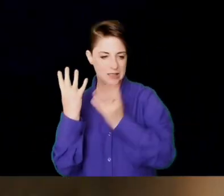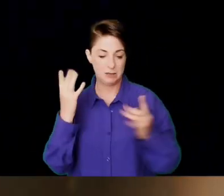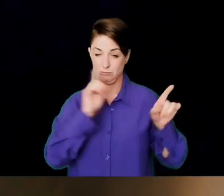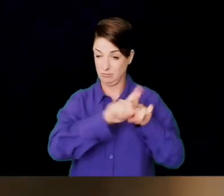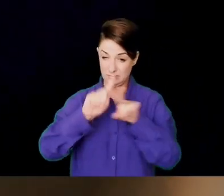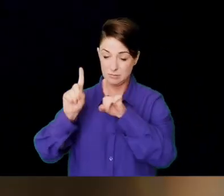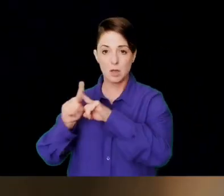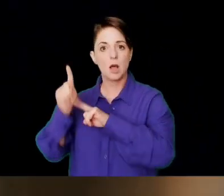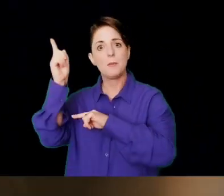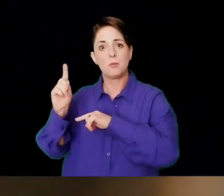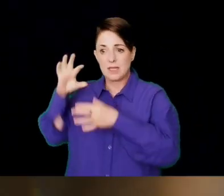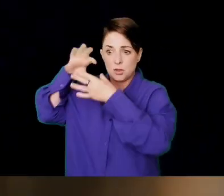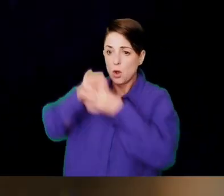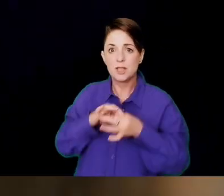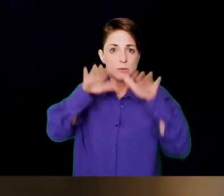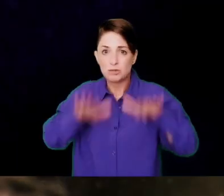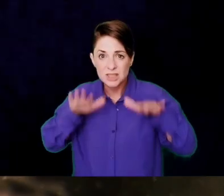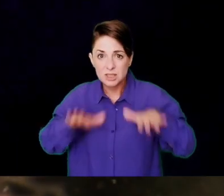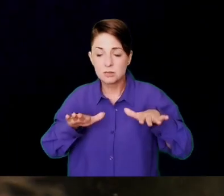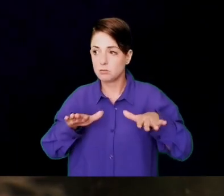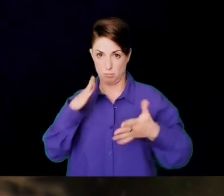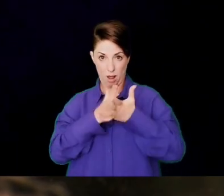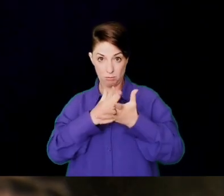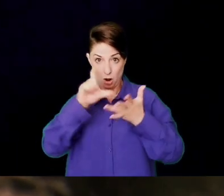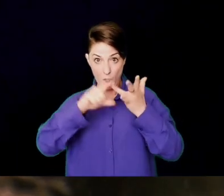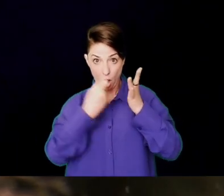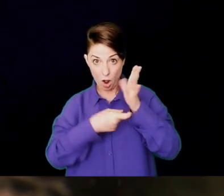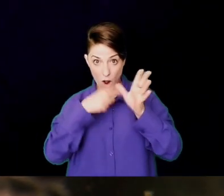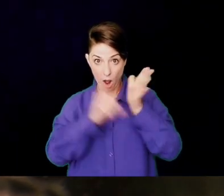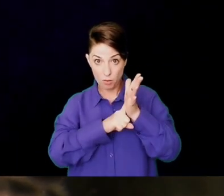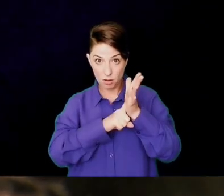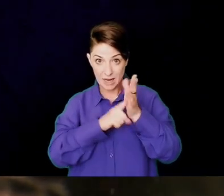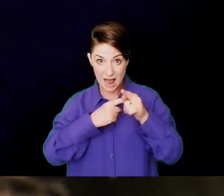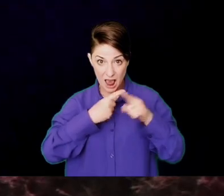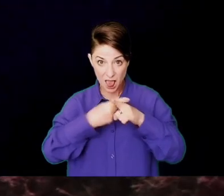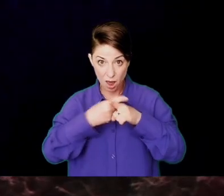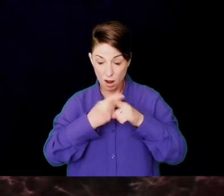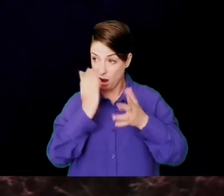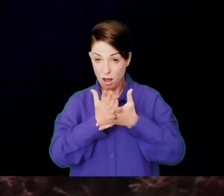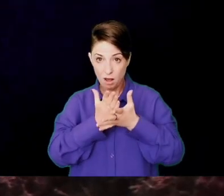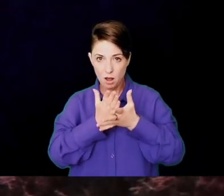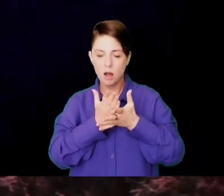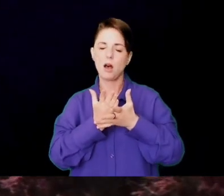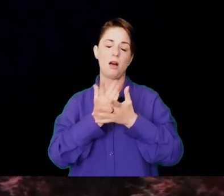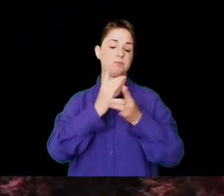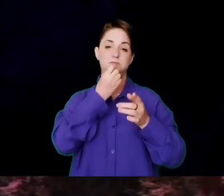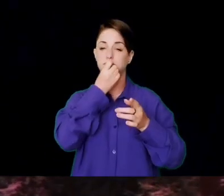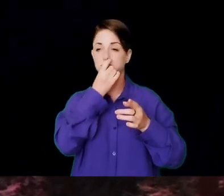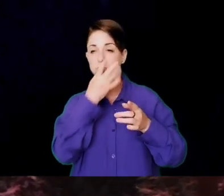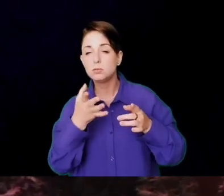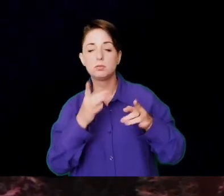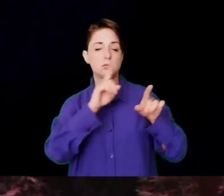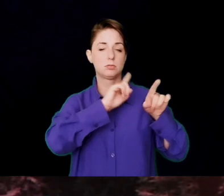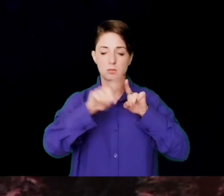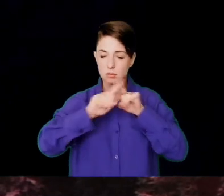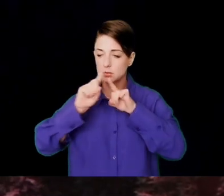corals and all sorts of things that people didn't even associate with the British waters. Corals, for goodness sake. And all these wonderful hydroids